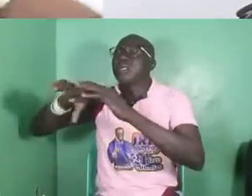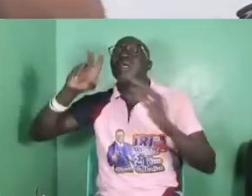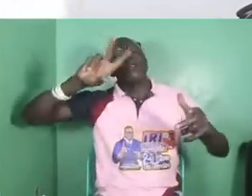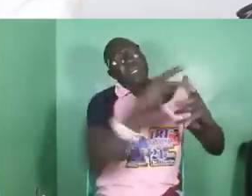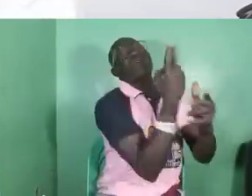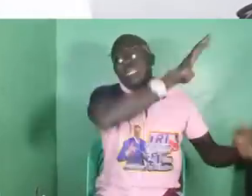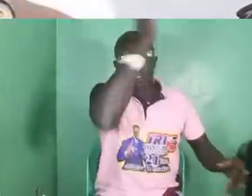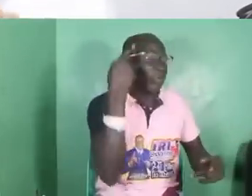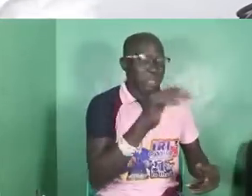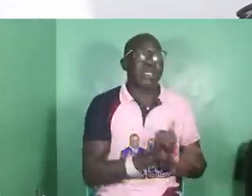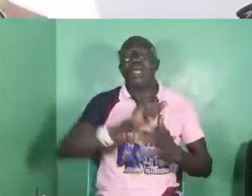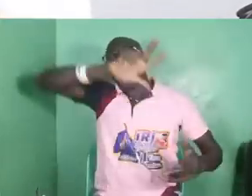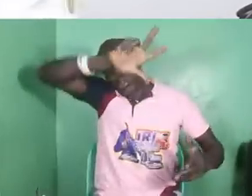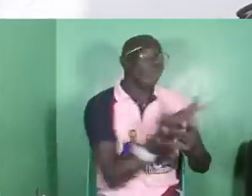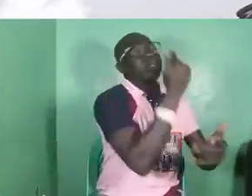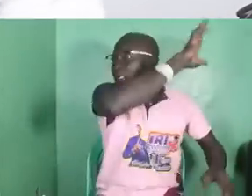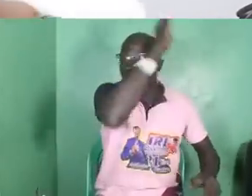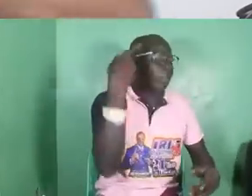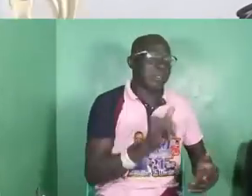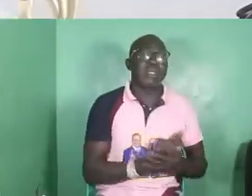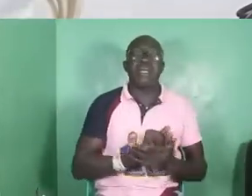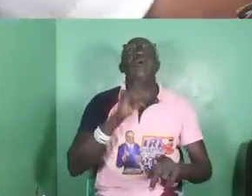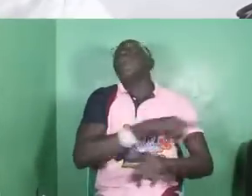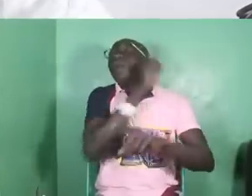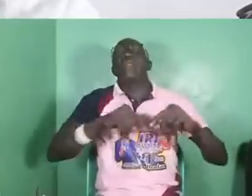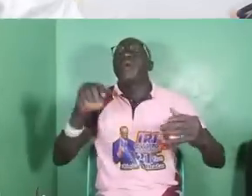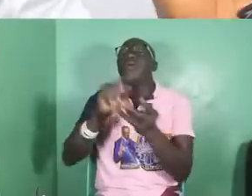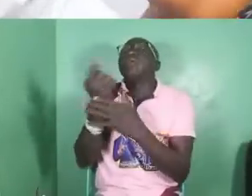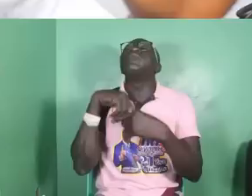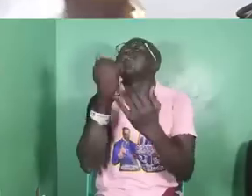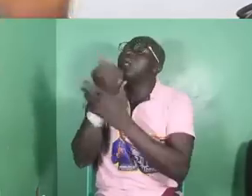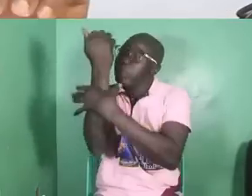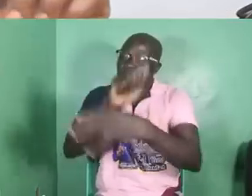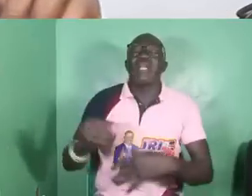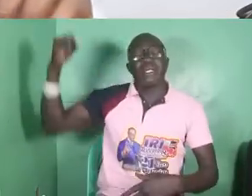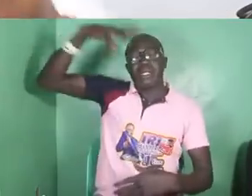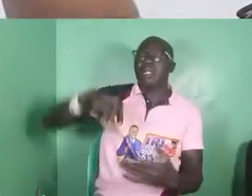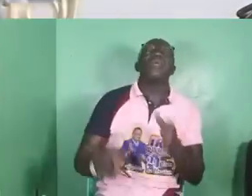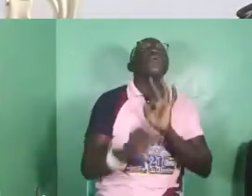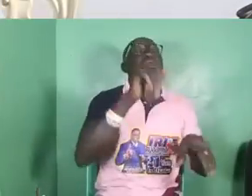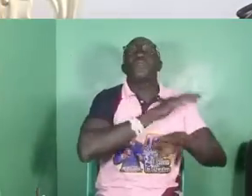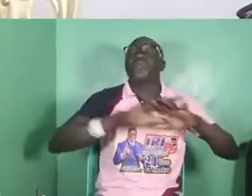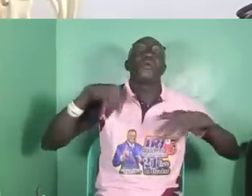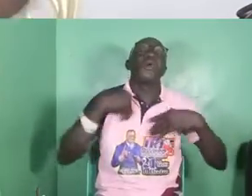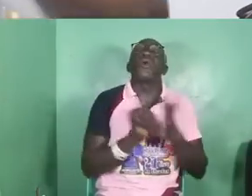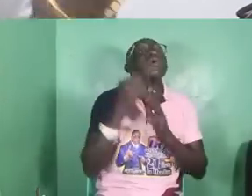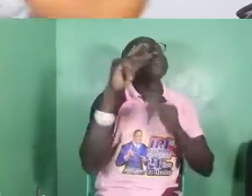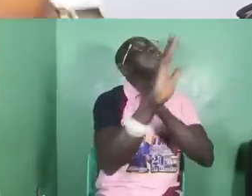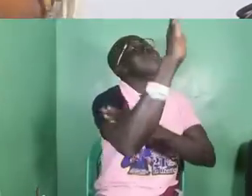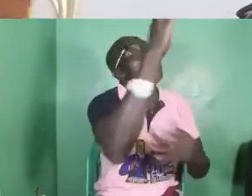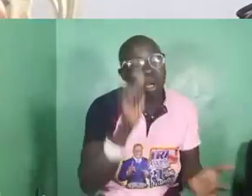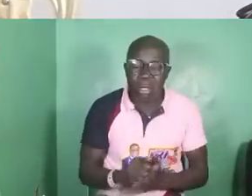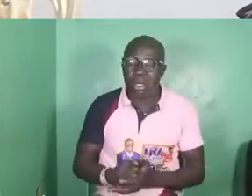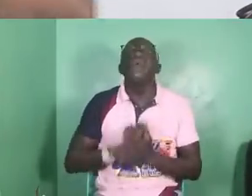She doesn't depend on the prophet. The second day she kori. The third day. After the benediction. Ah, oh no.